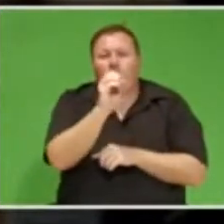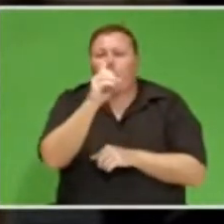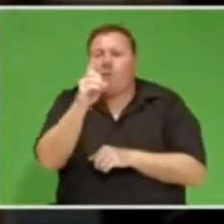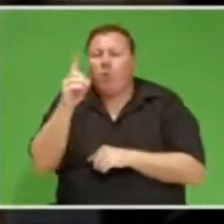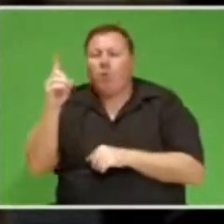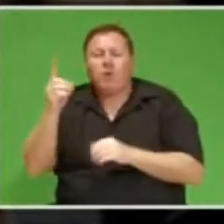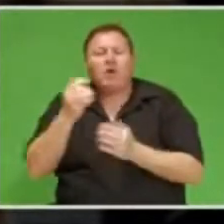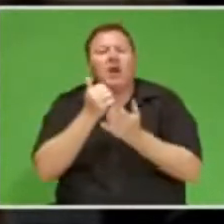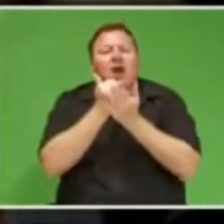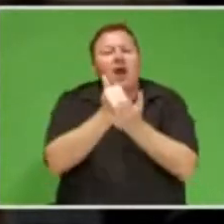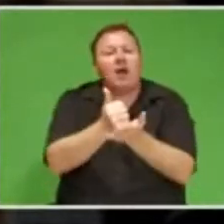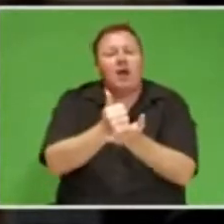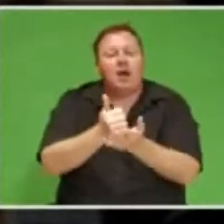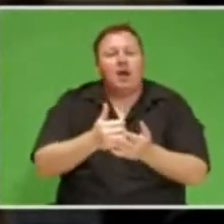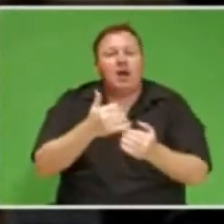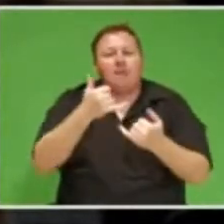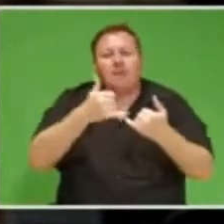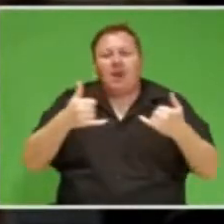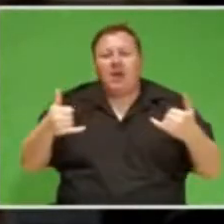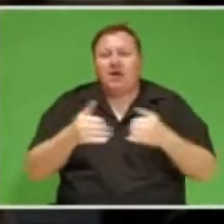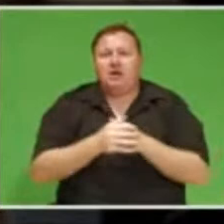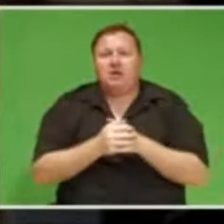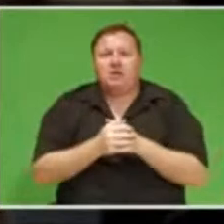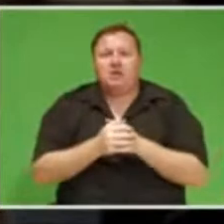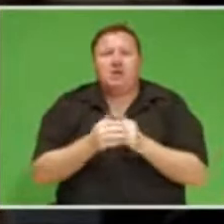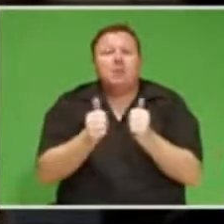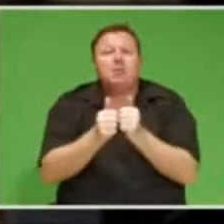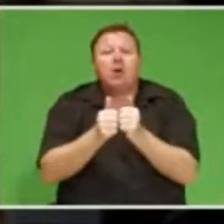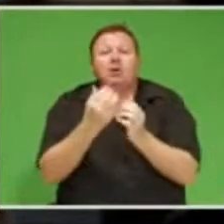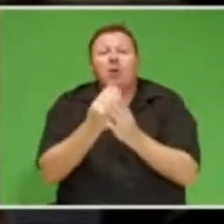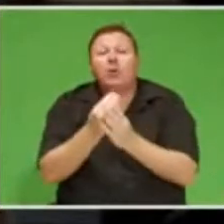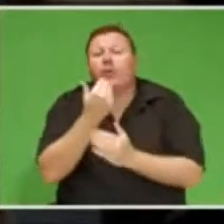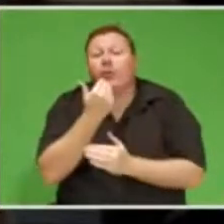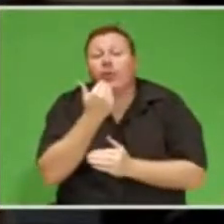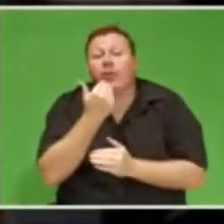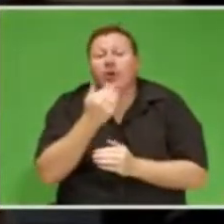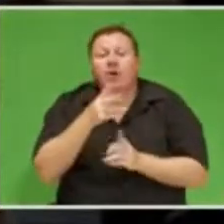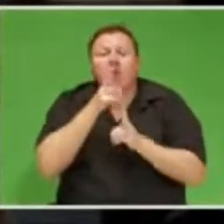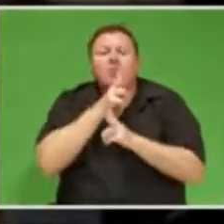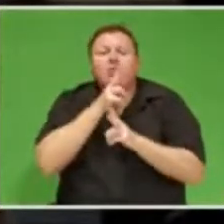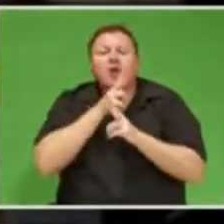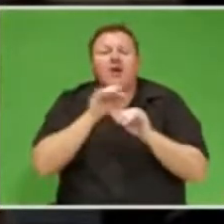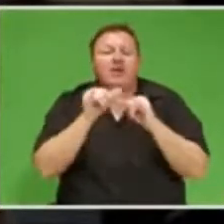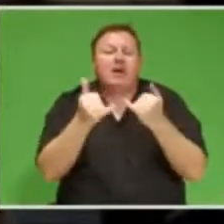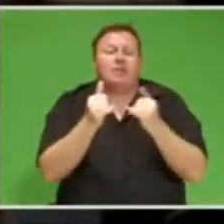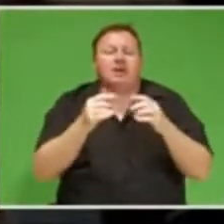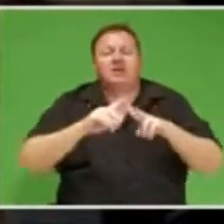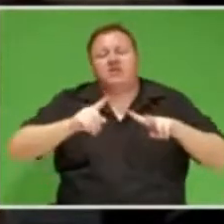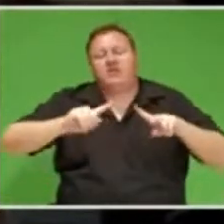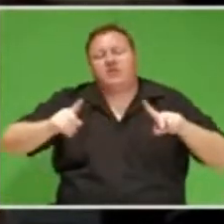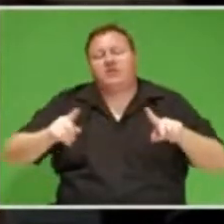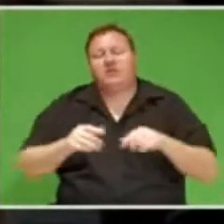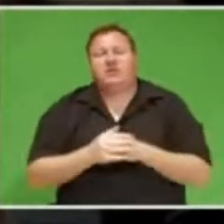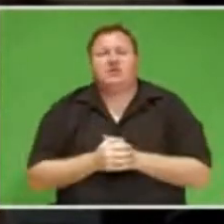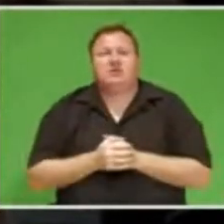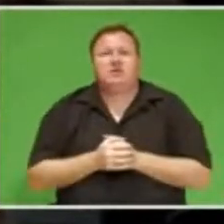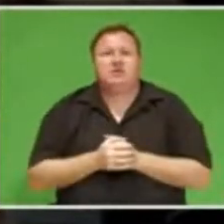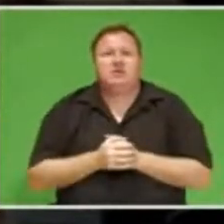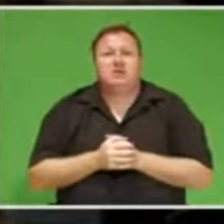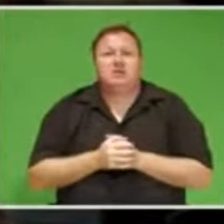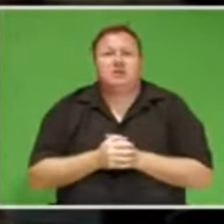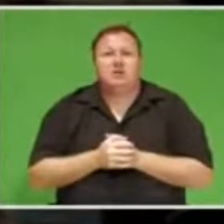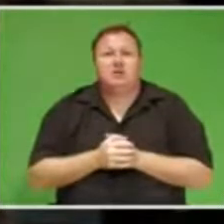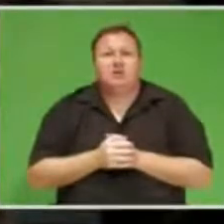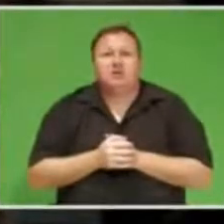10111 helpline, partnering with the private sector. I've heard reports from a number of